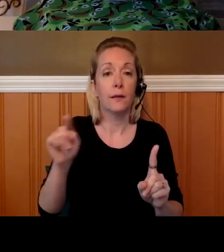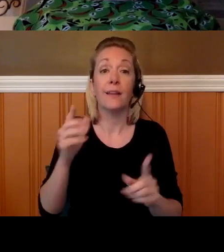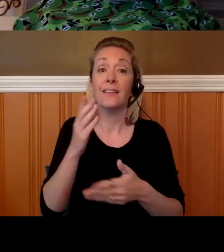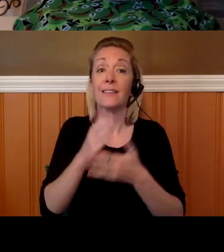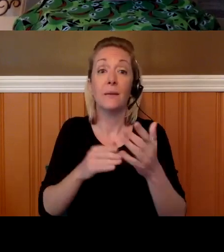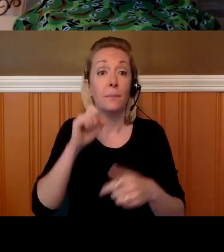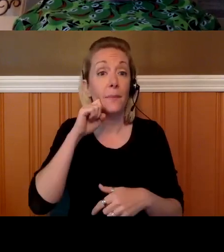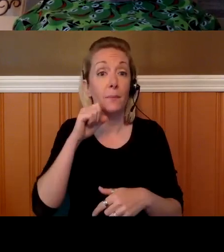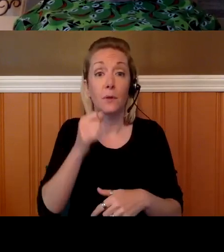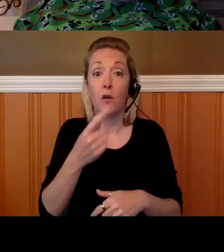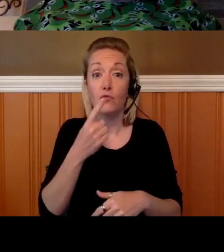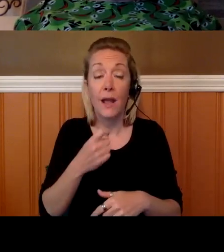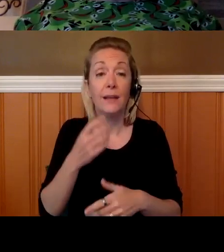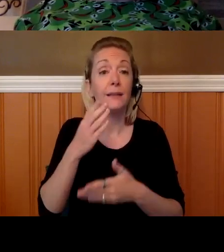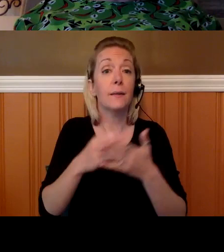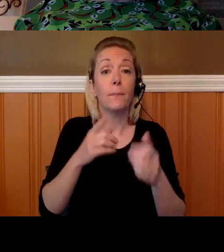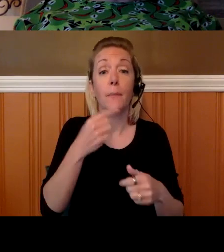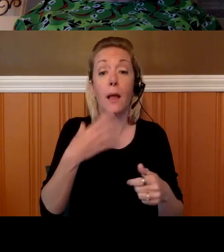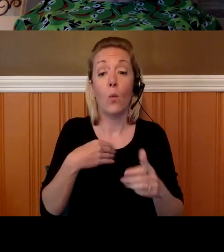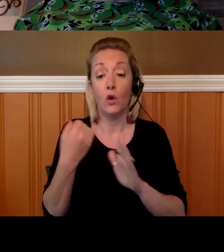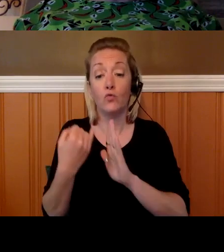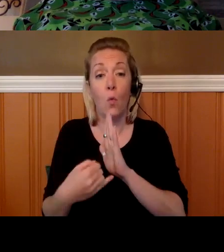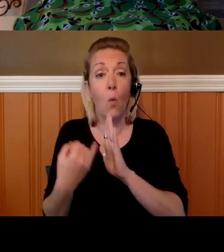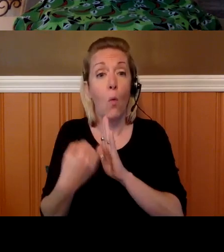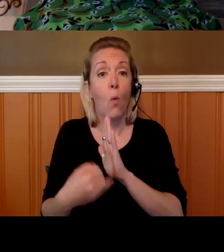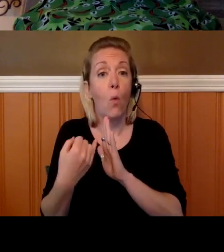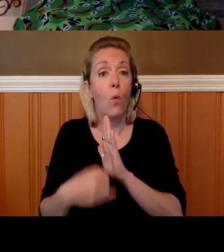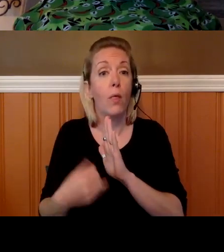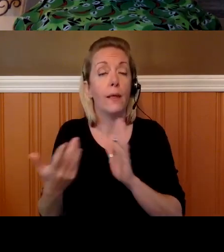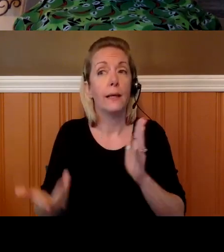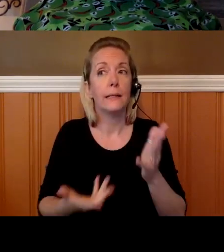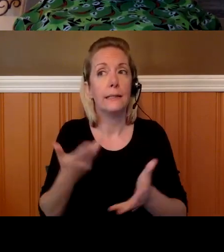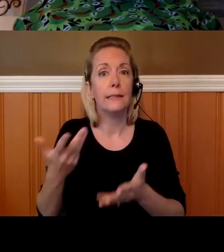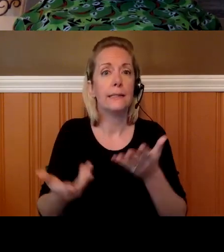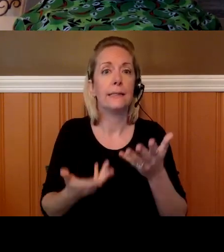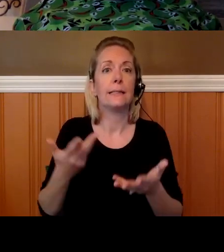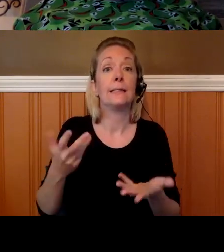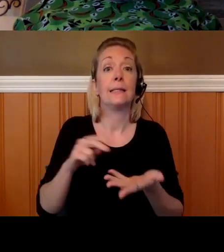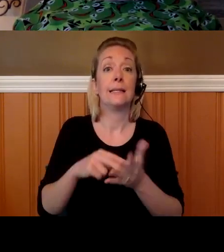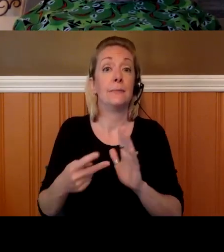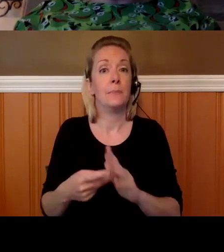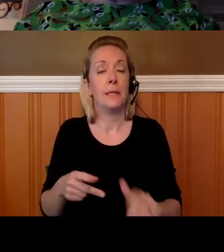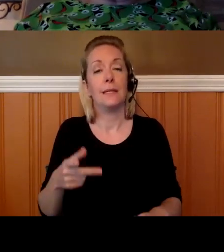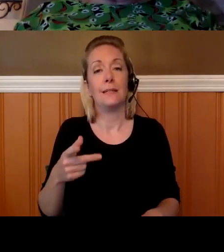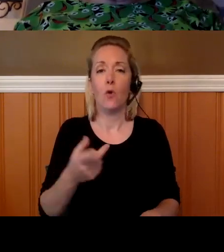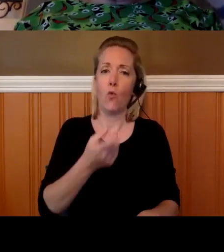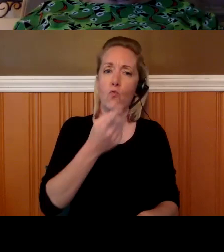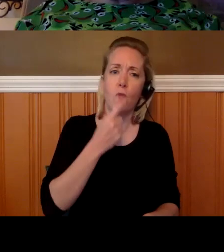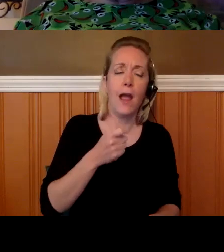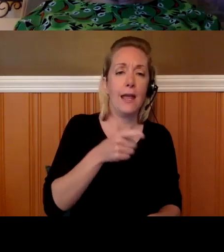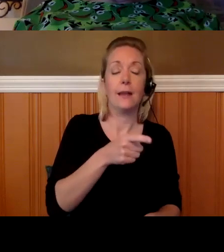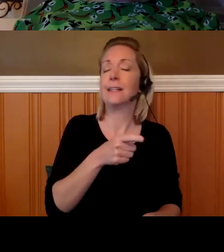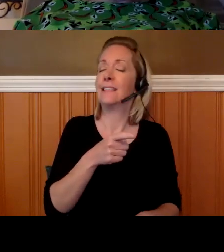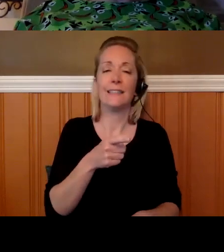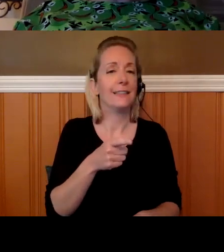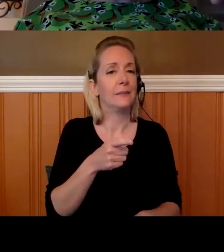I had at the beginning of this presentation, they had all different colors of apple and